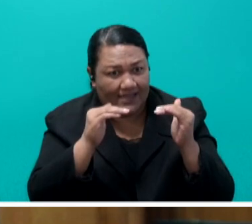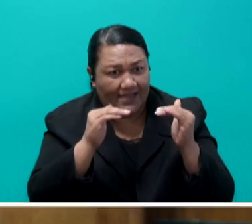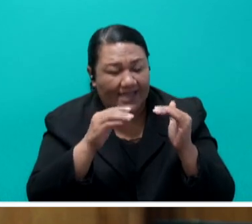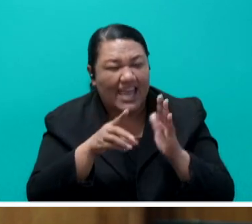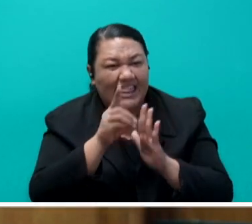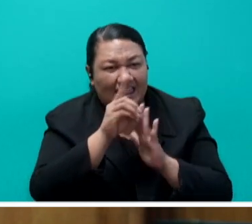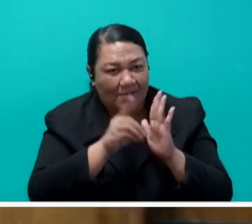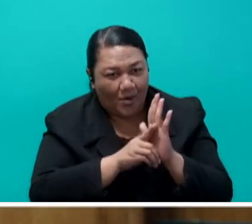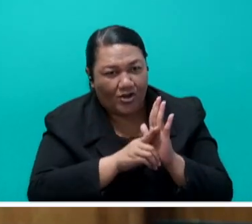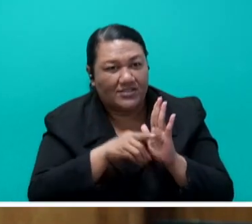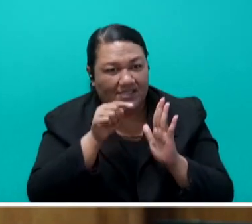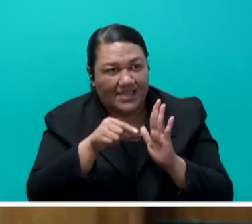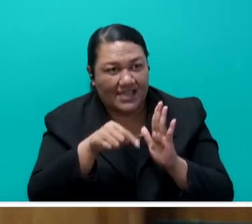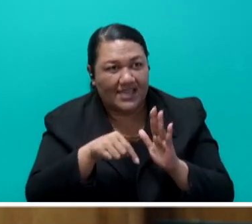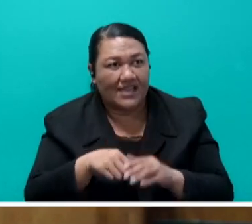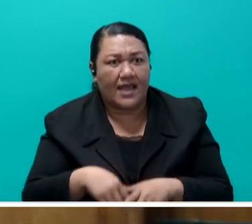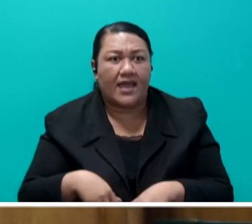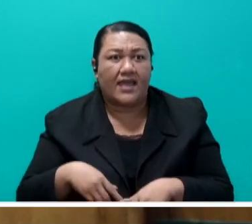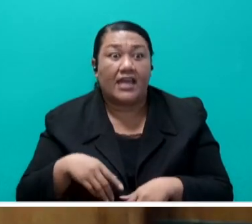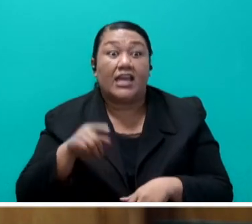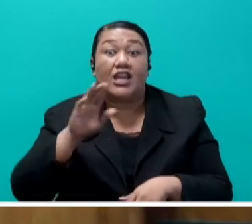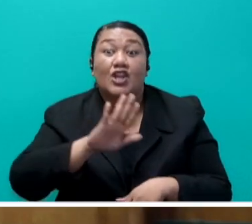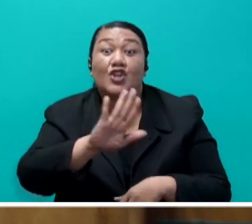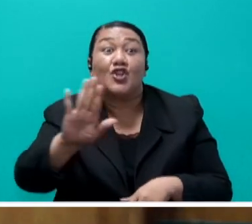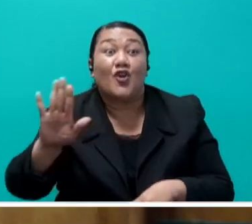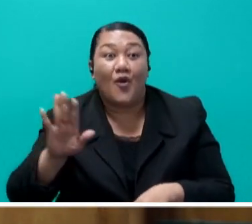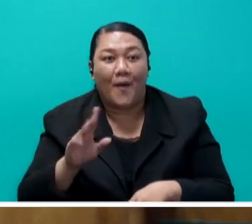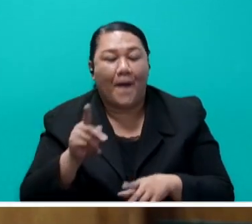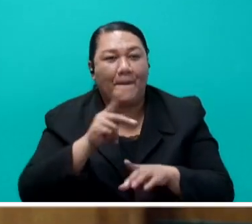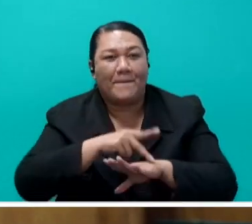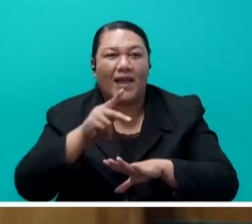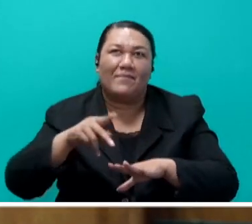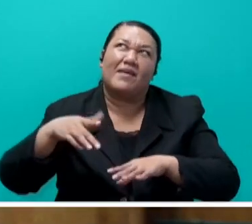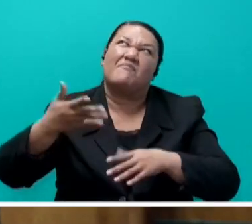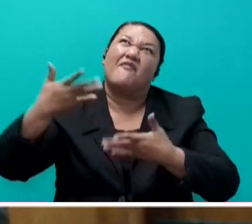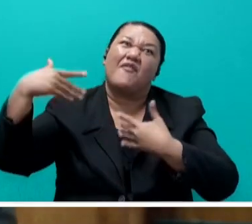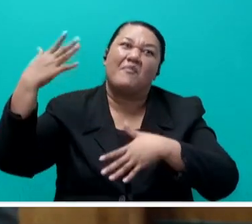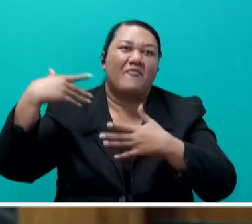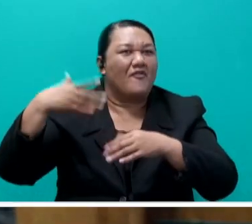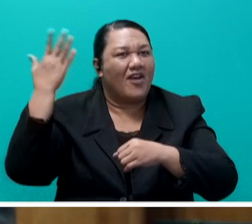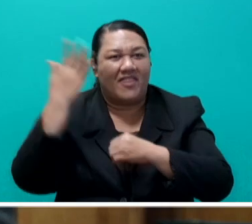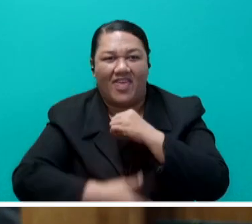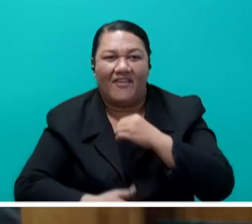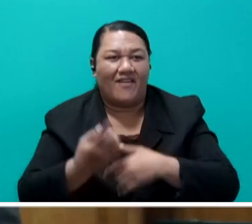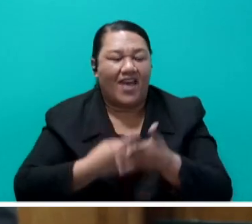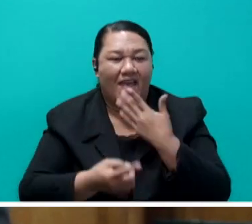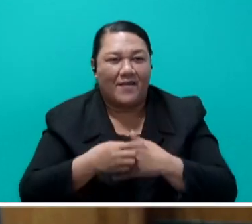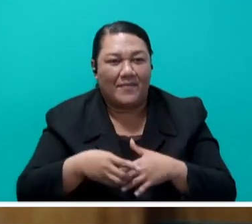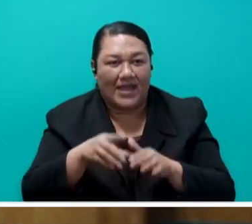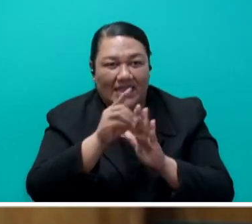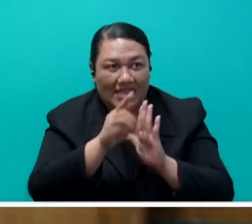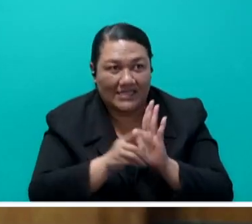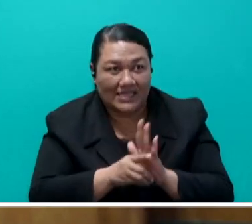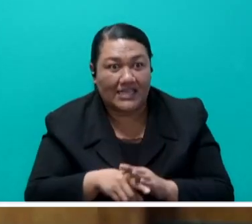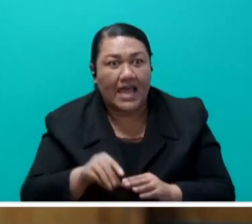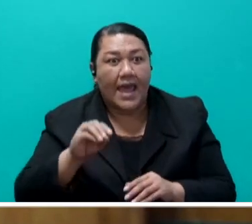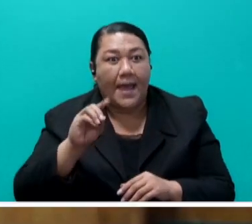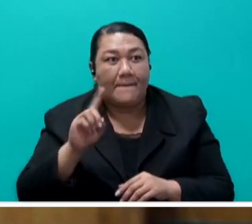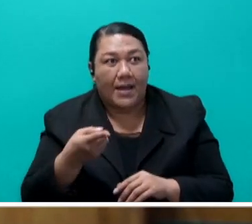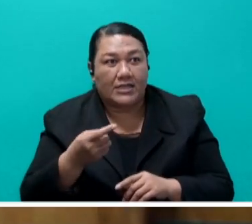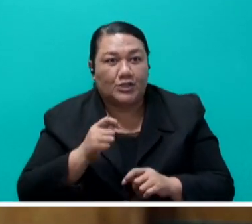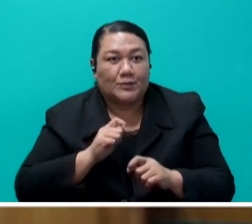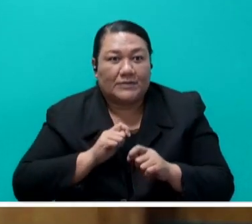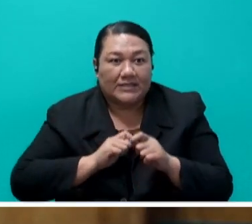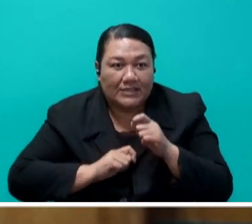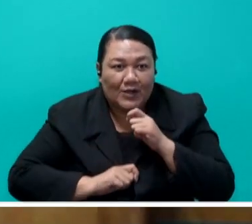Parliament, they would never have the opportunity, Mr. Speaker, sir. Never. And you have been so tolerant, Mr. Speaker,